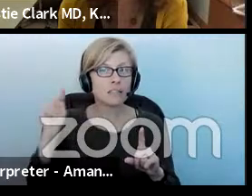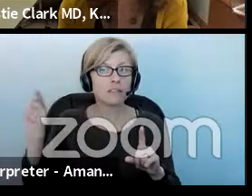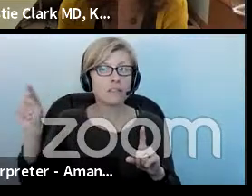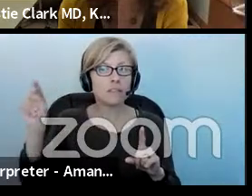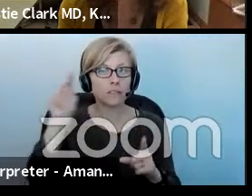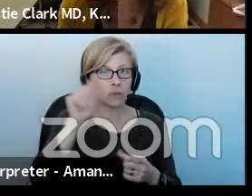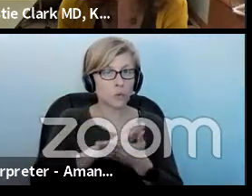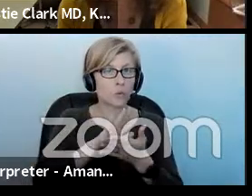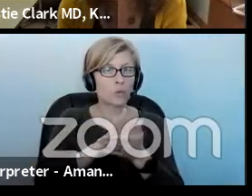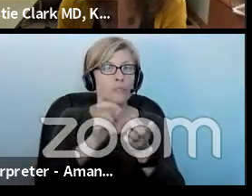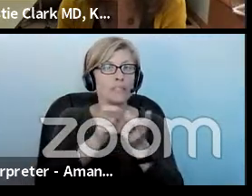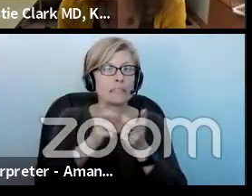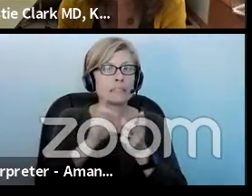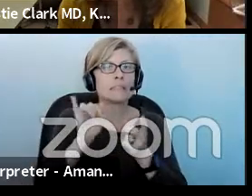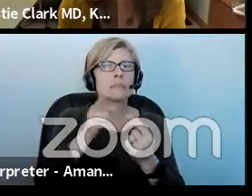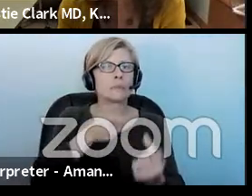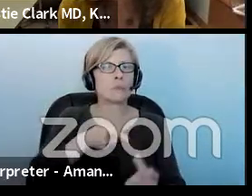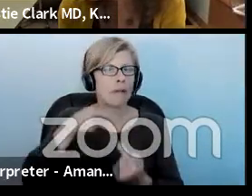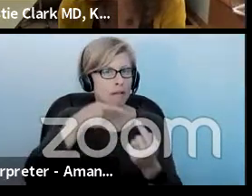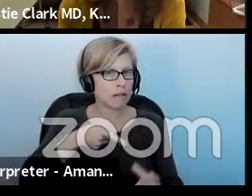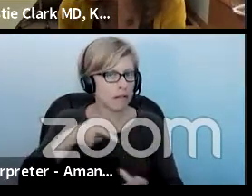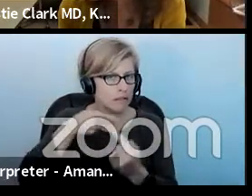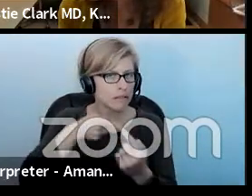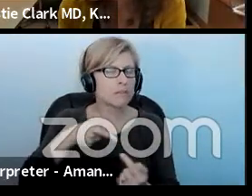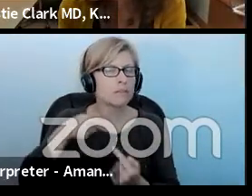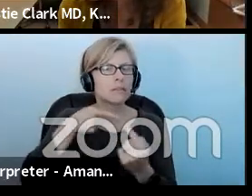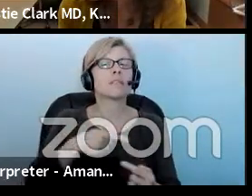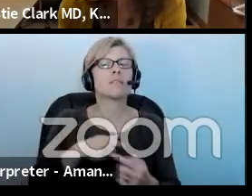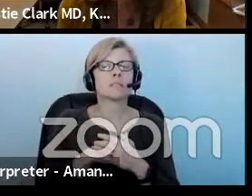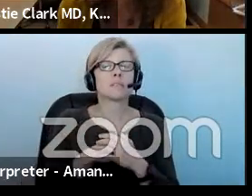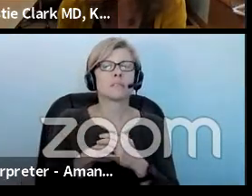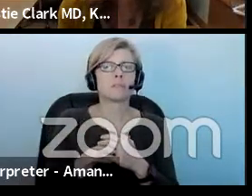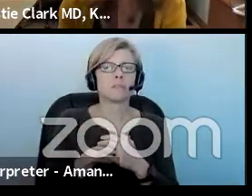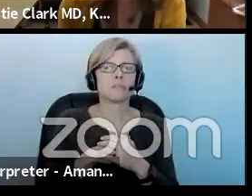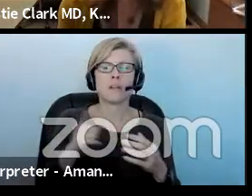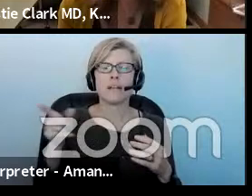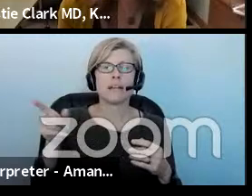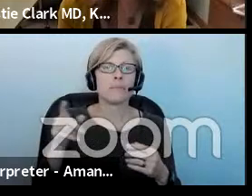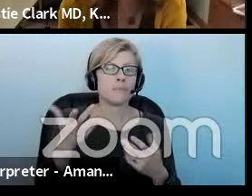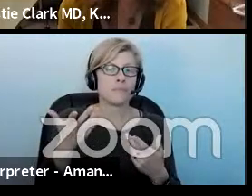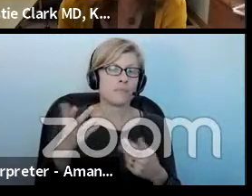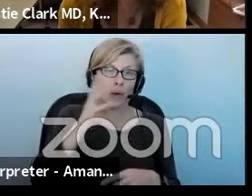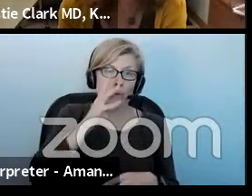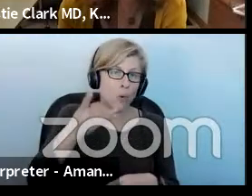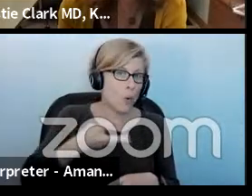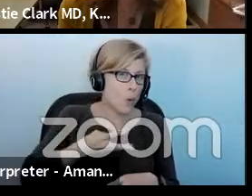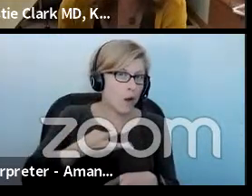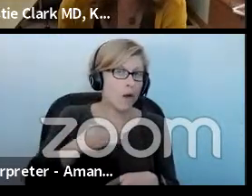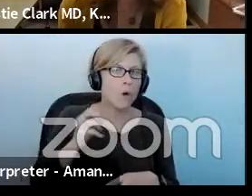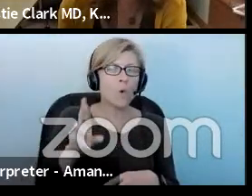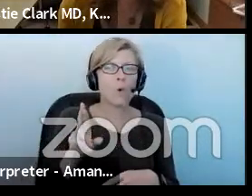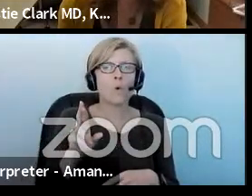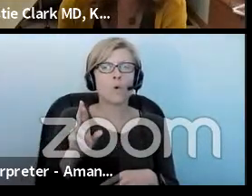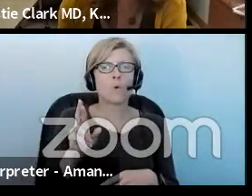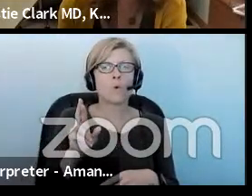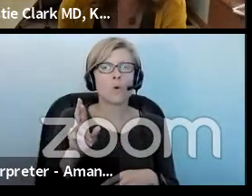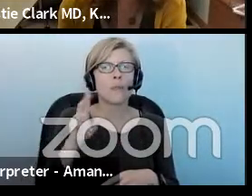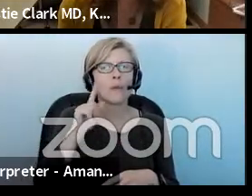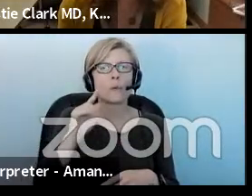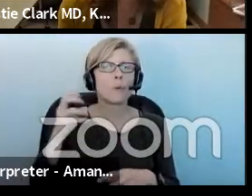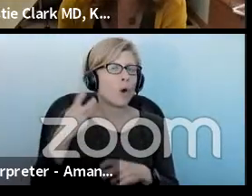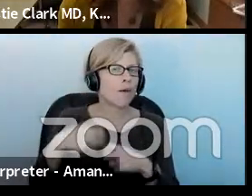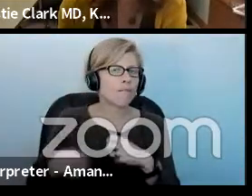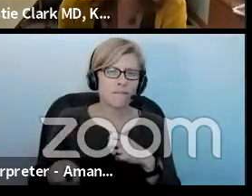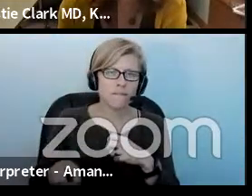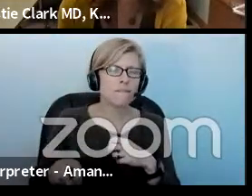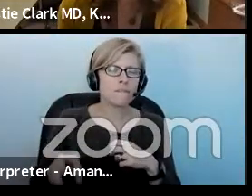are struggling and for whatever reason they just have ignored us, or they didn't think, or it was just going to be too hard,